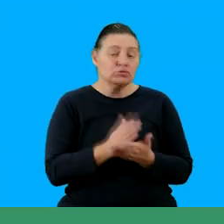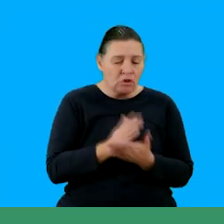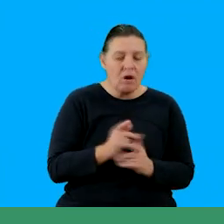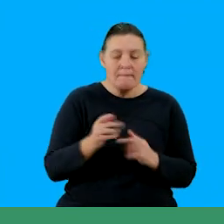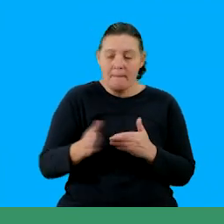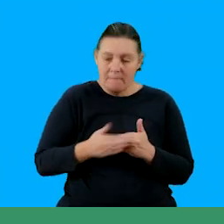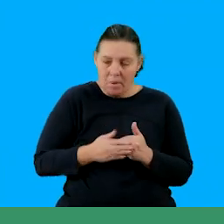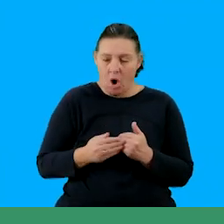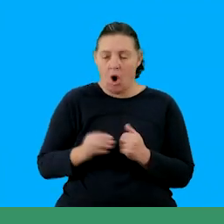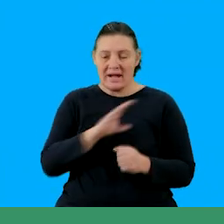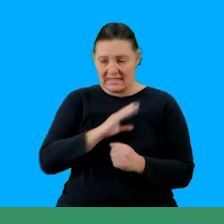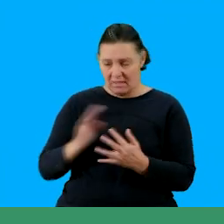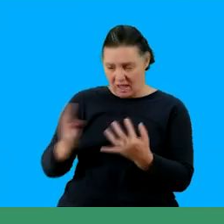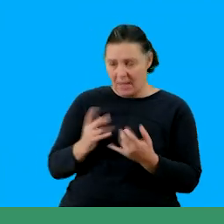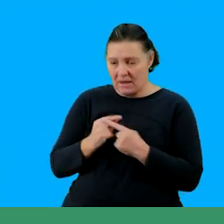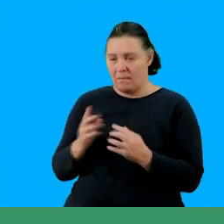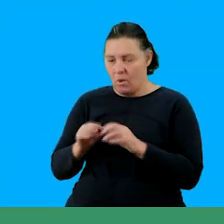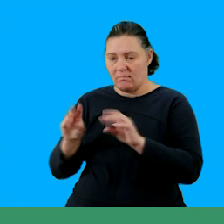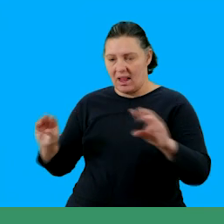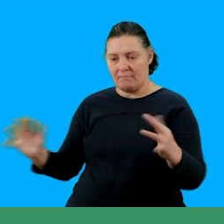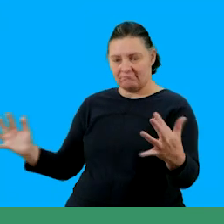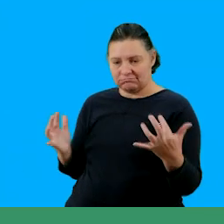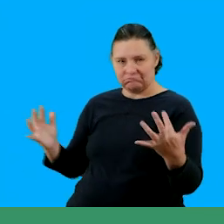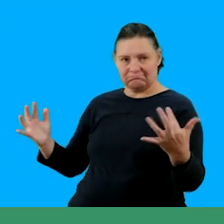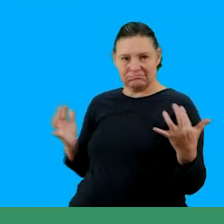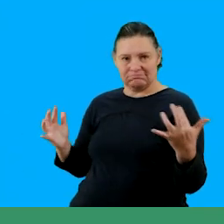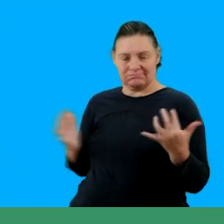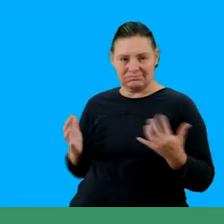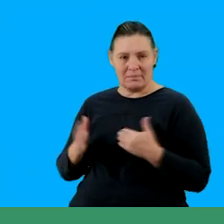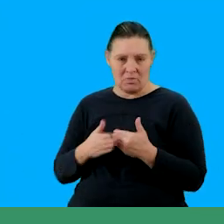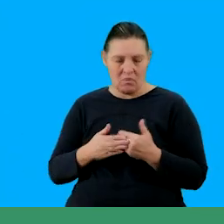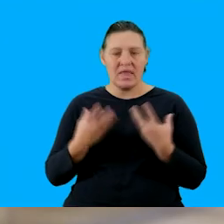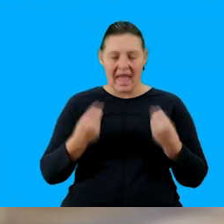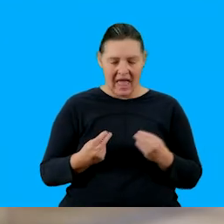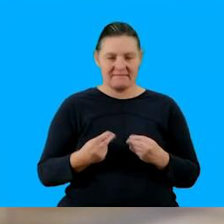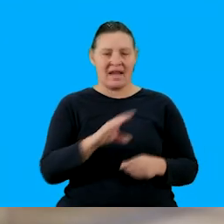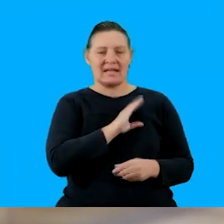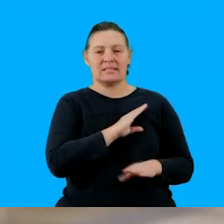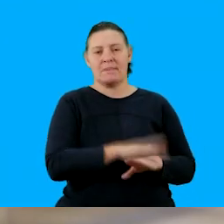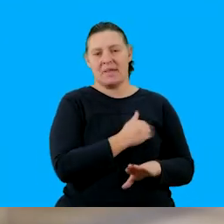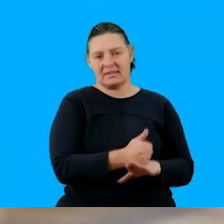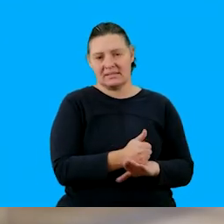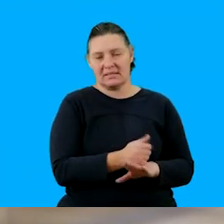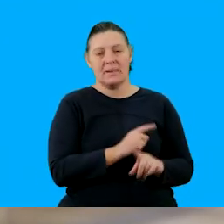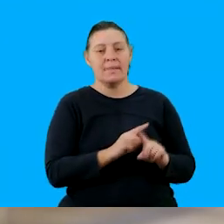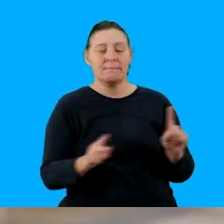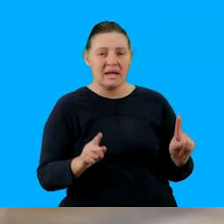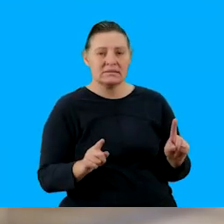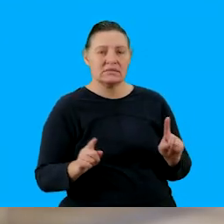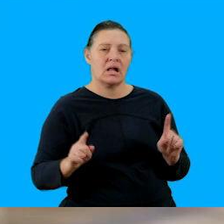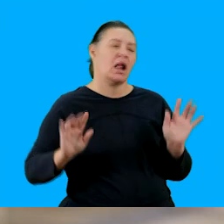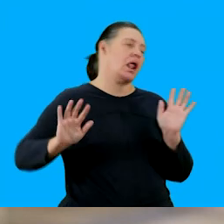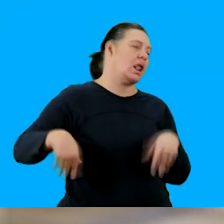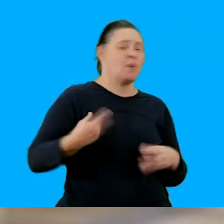to expand their customer base. So obviously successful businesses have a customer base, but they do